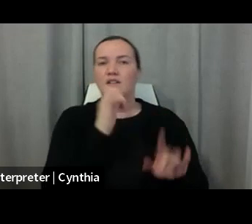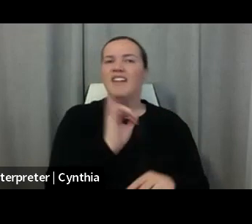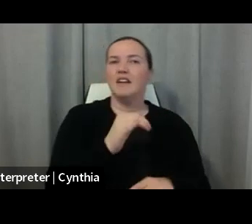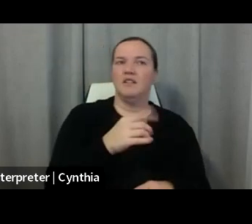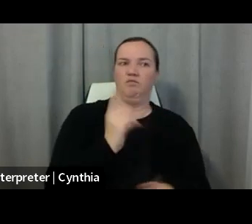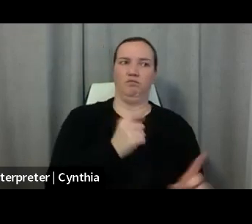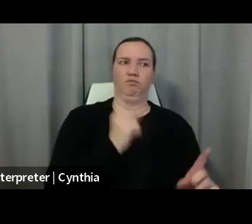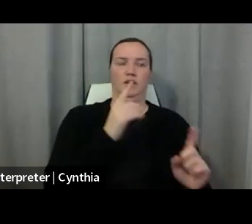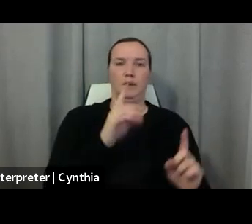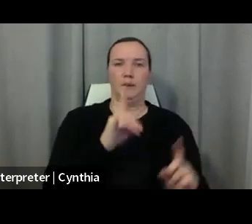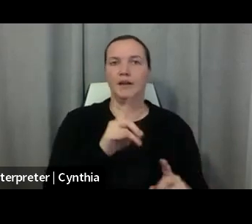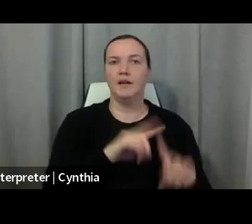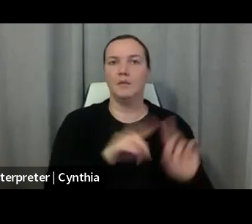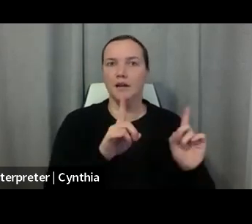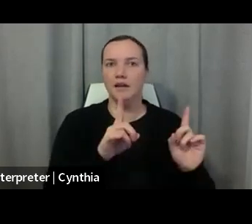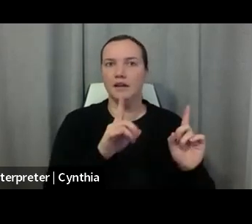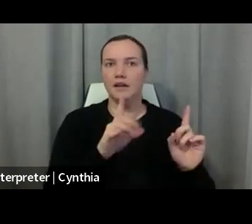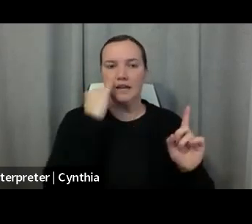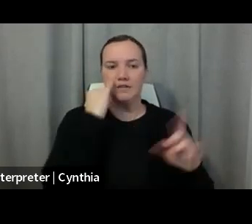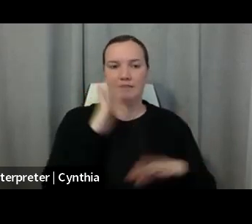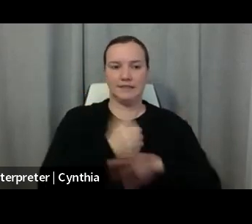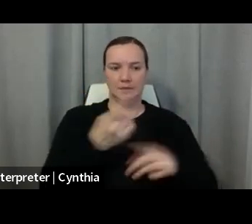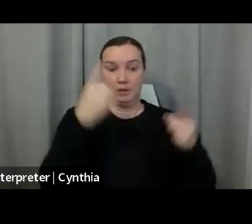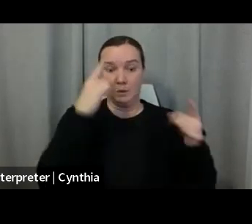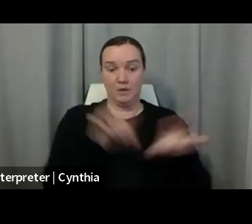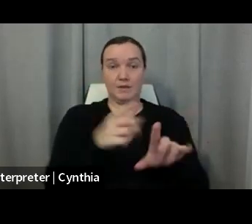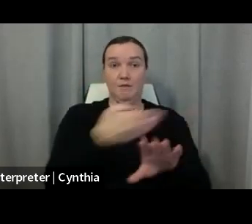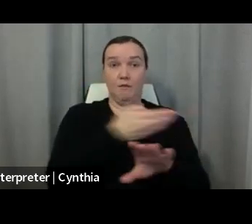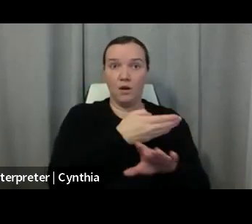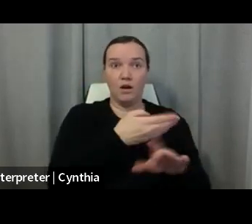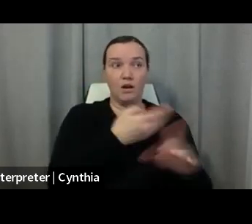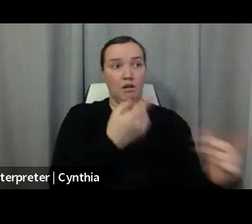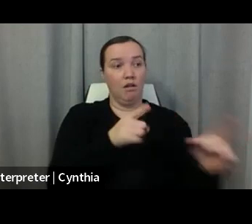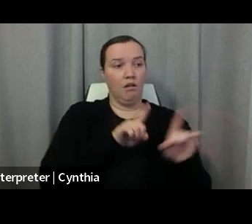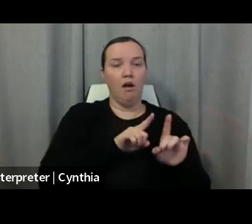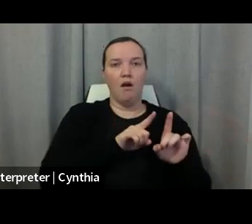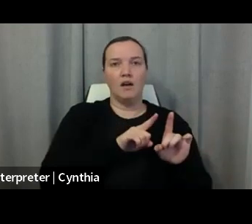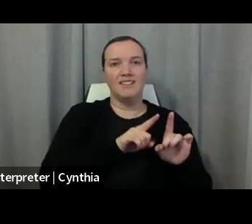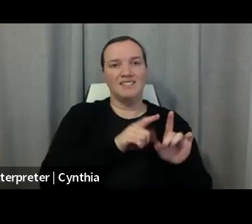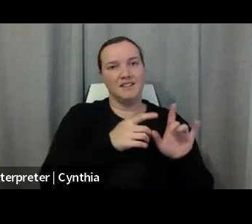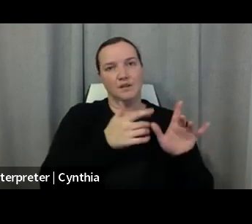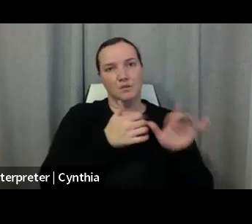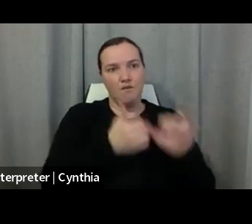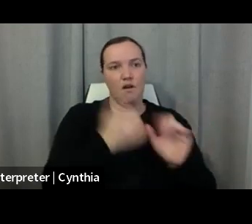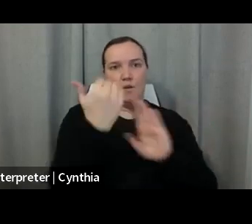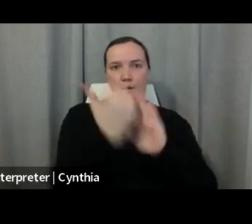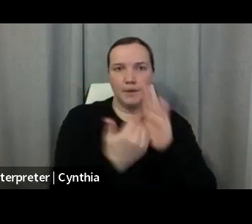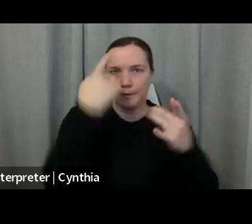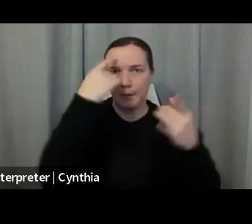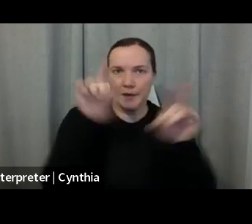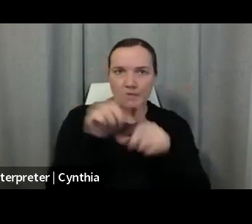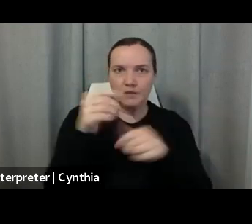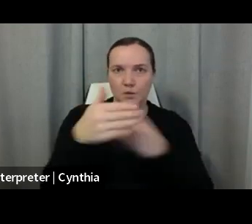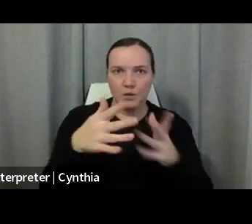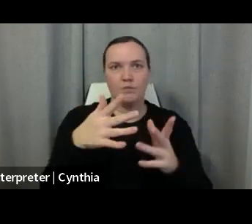about, as was set up earlier, if we have these agreements and we're kind of pulling each other back into those agreements, is we're in a shared conversation in an ongoing